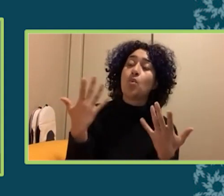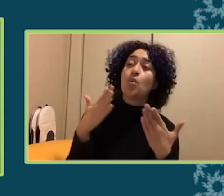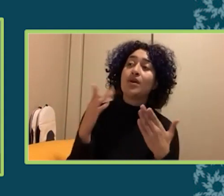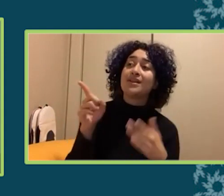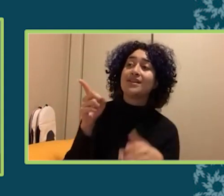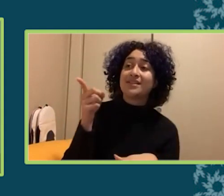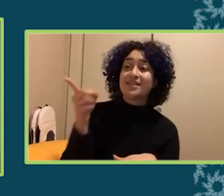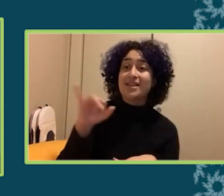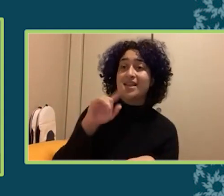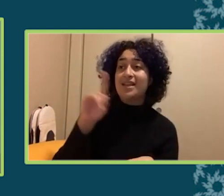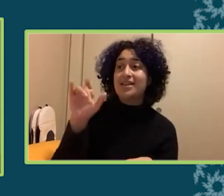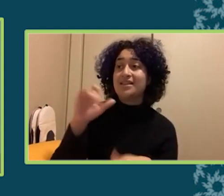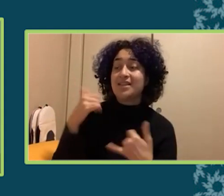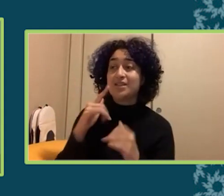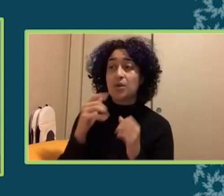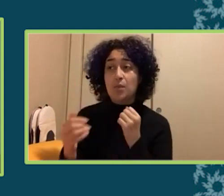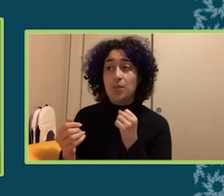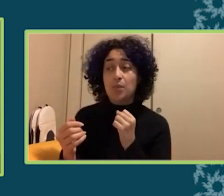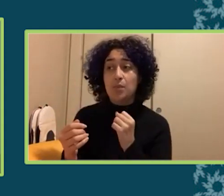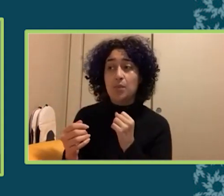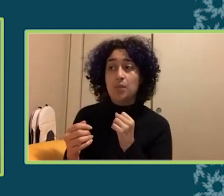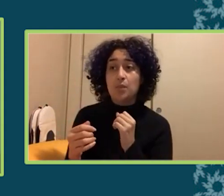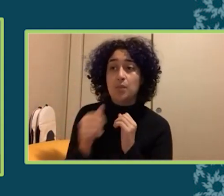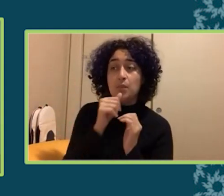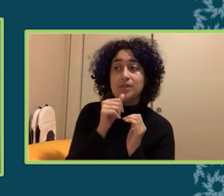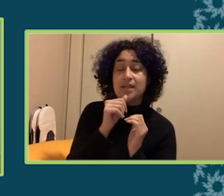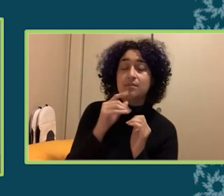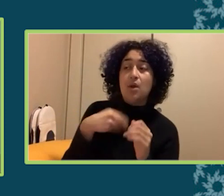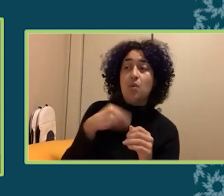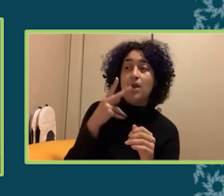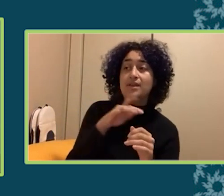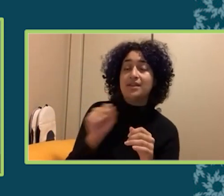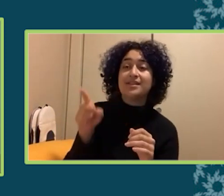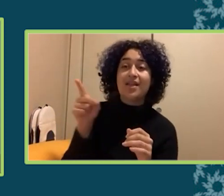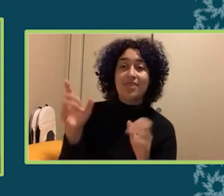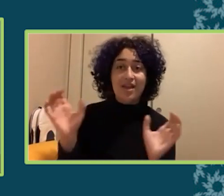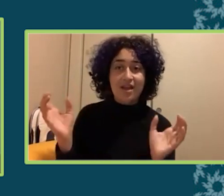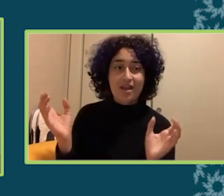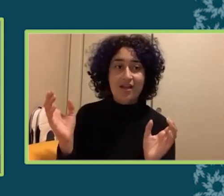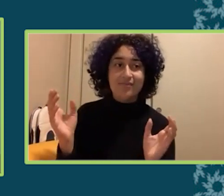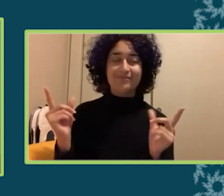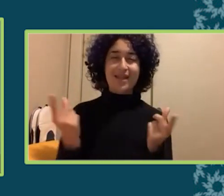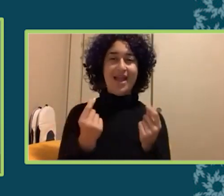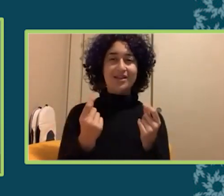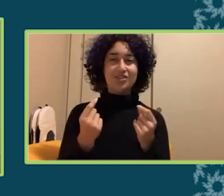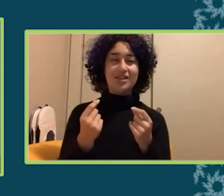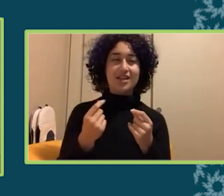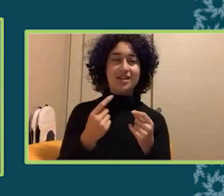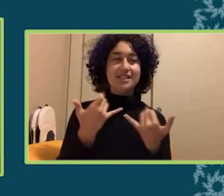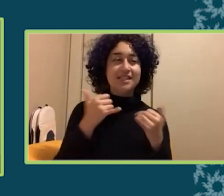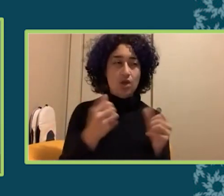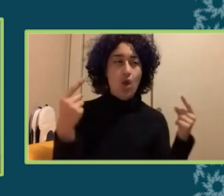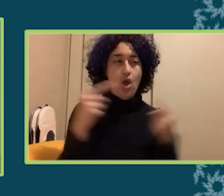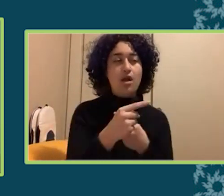by whiteness. And what if their action causes more harm to the person outside of this overt racist act, right? And